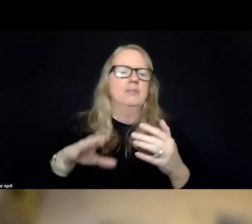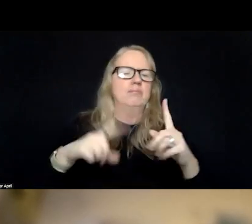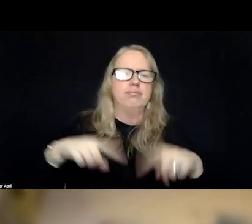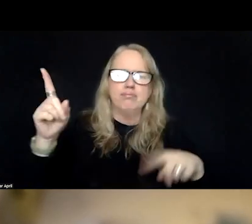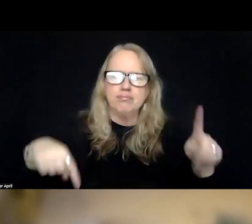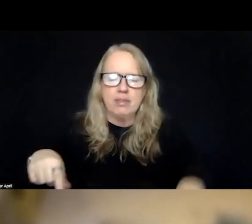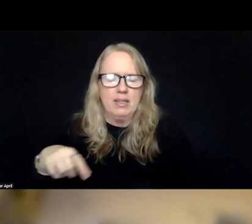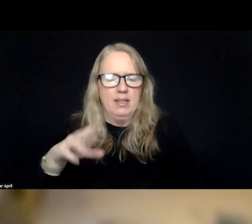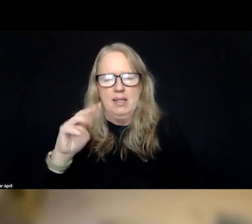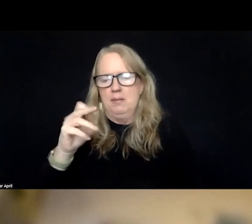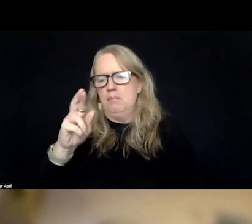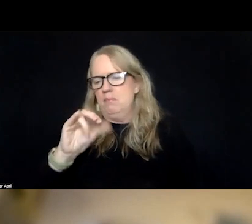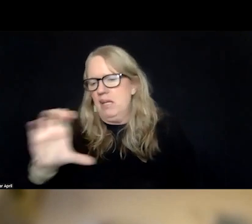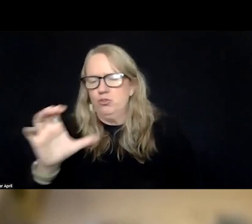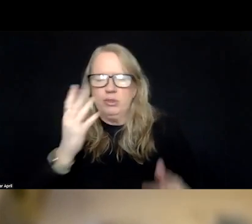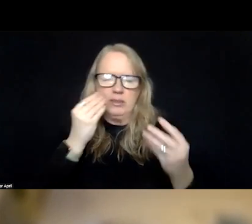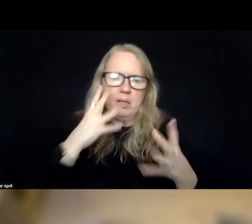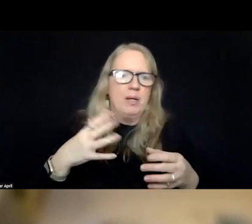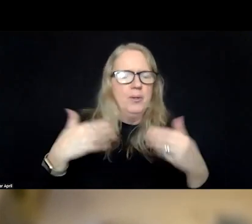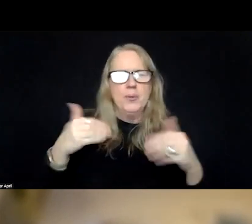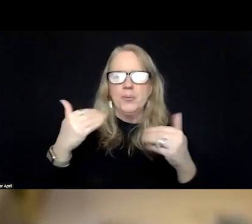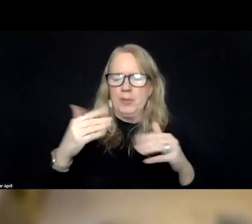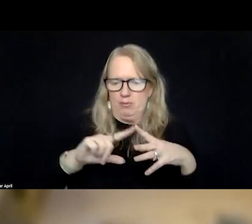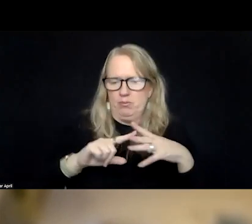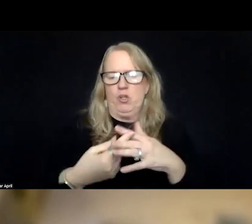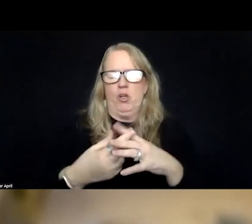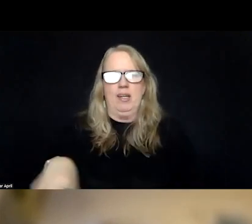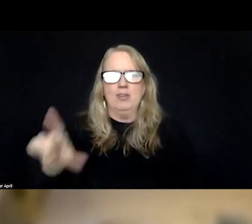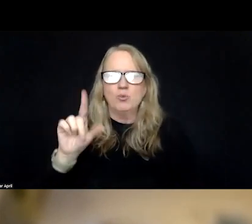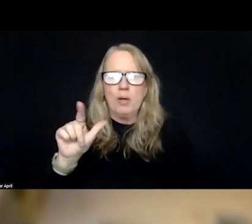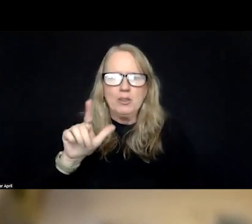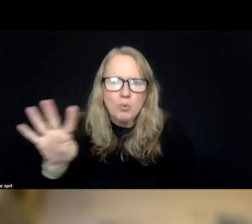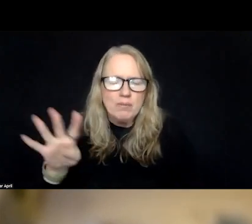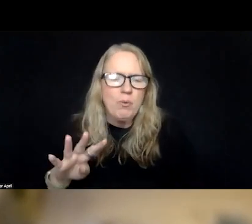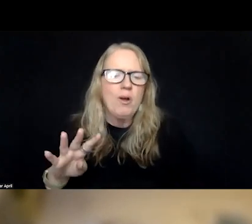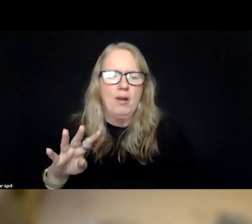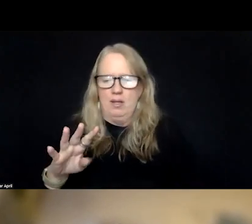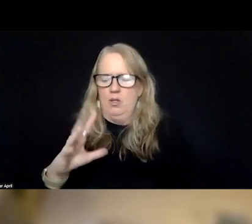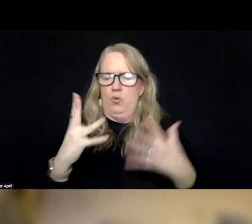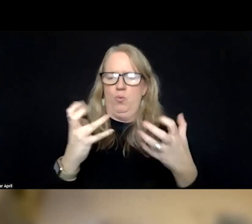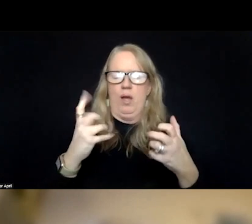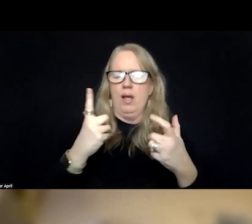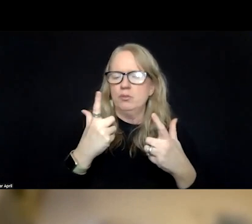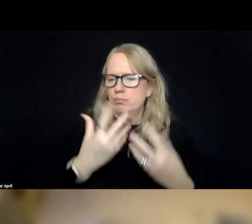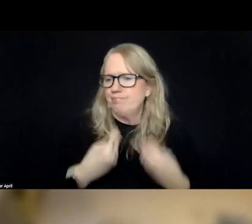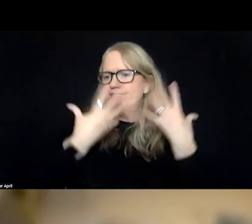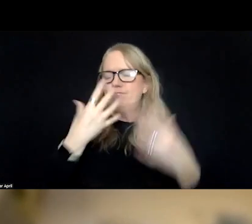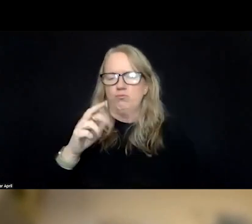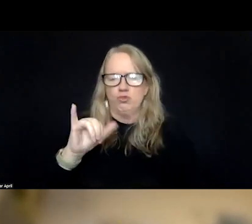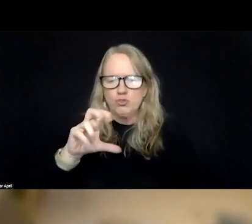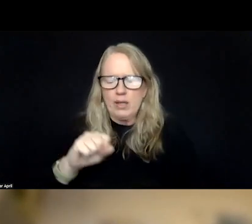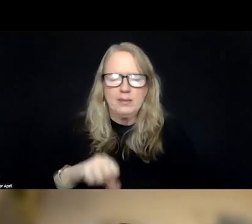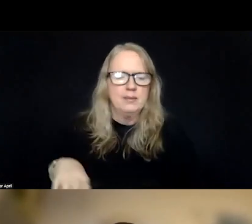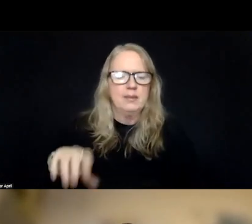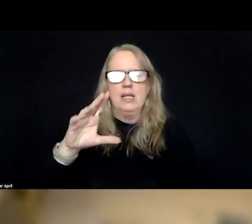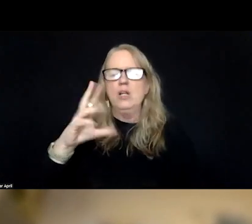anything focusing on data. And so to kick us off in 2024, I wanted to revive the Crisis Jam Data Corner